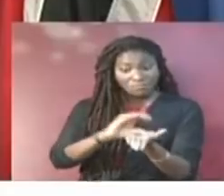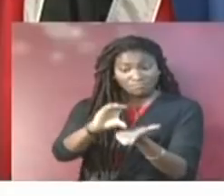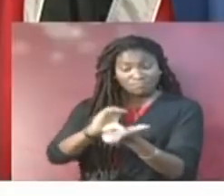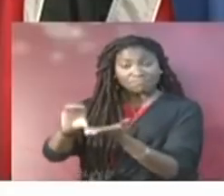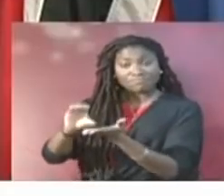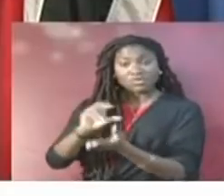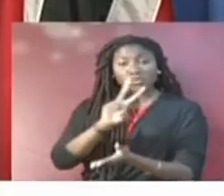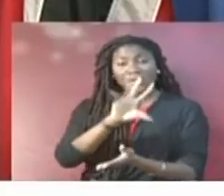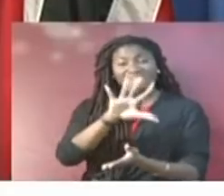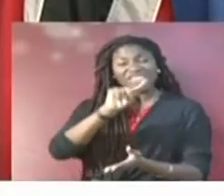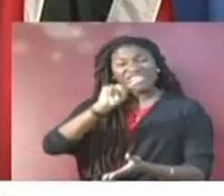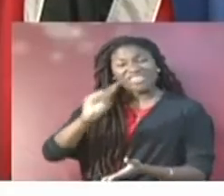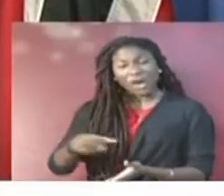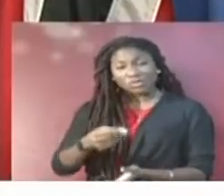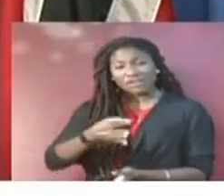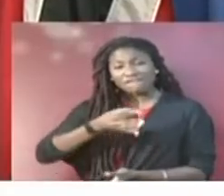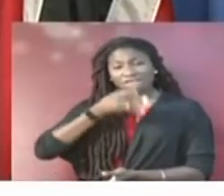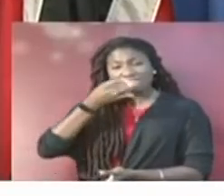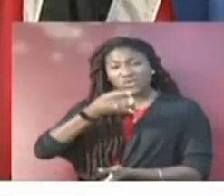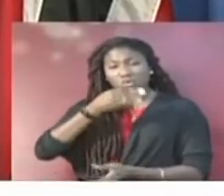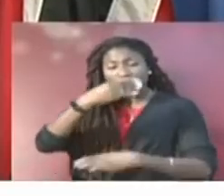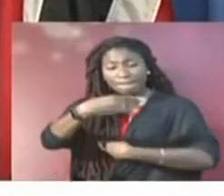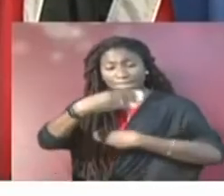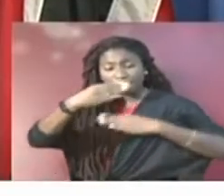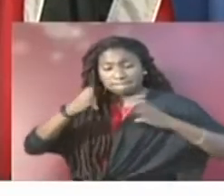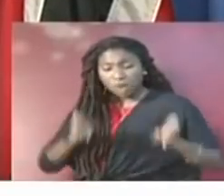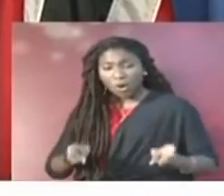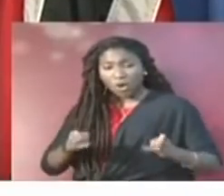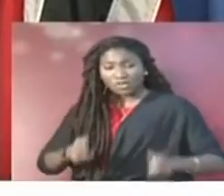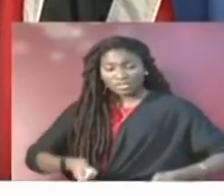25,000 food boxes to persons,